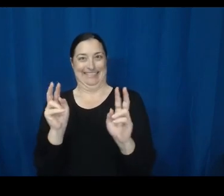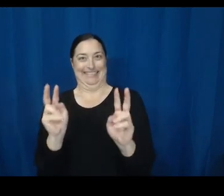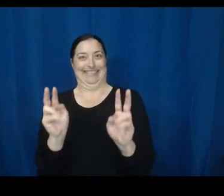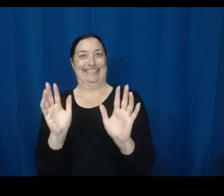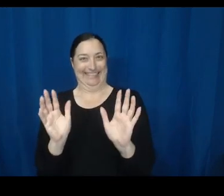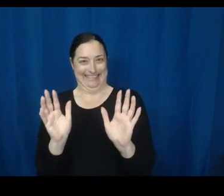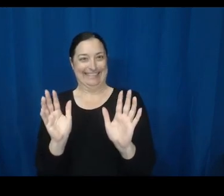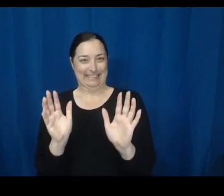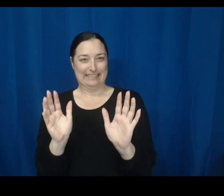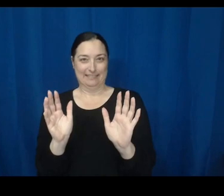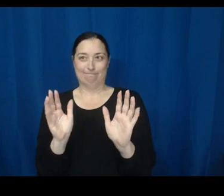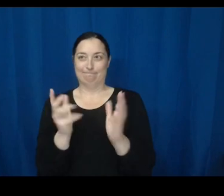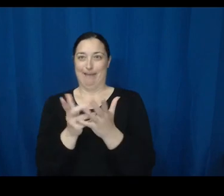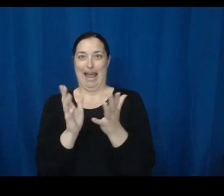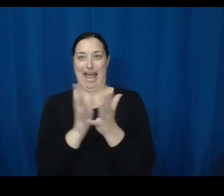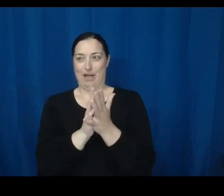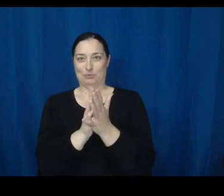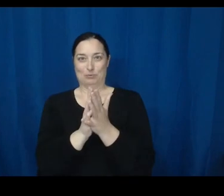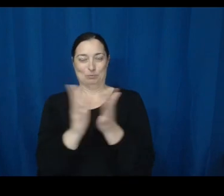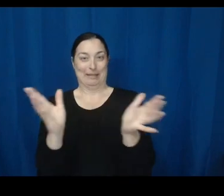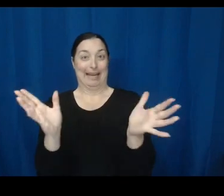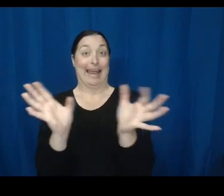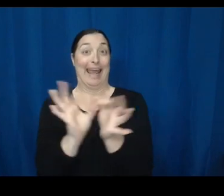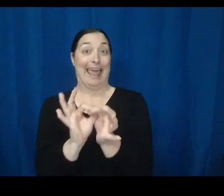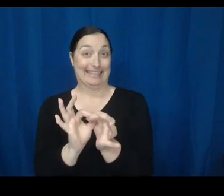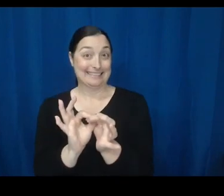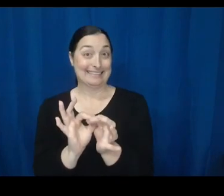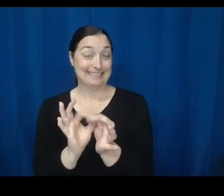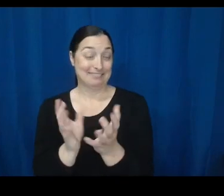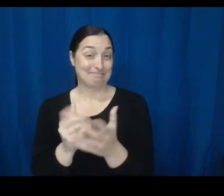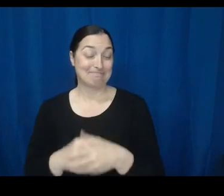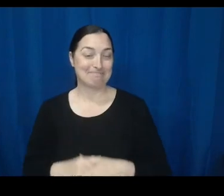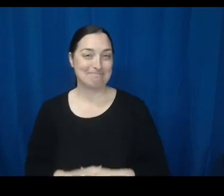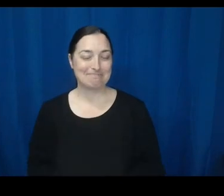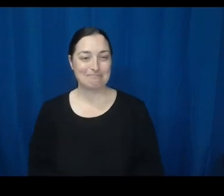kind of connecting with what you have in front of you.